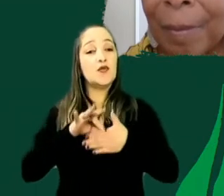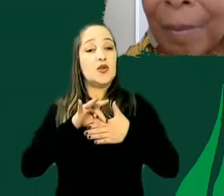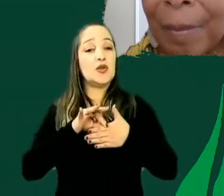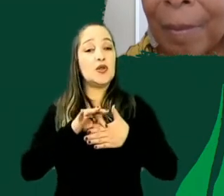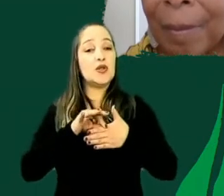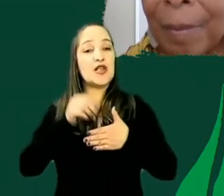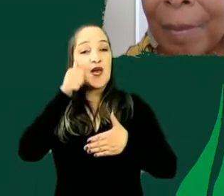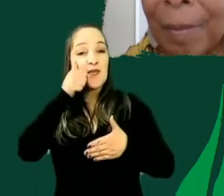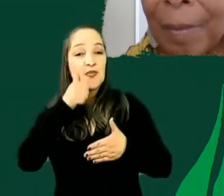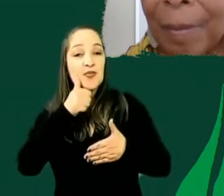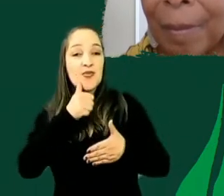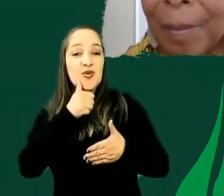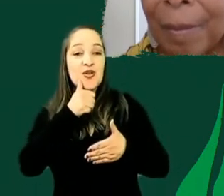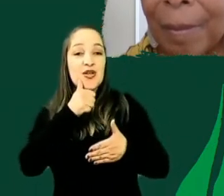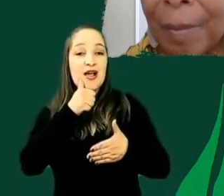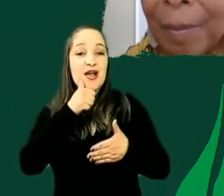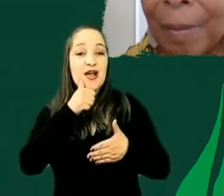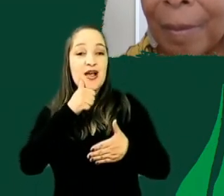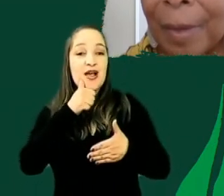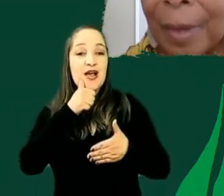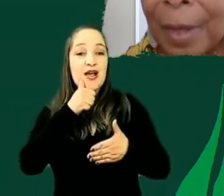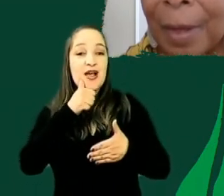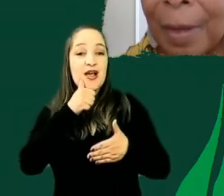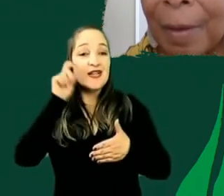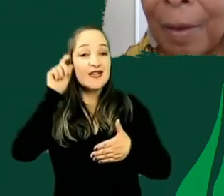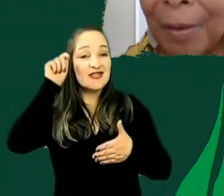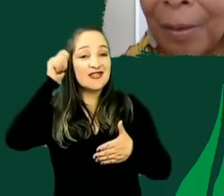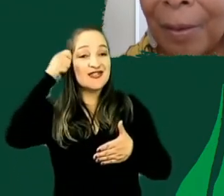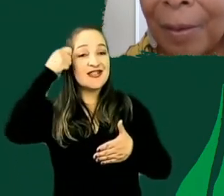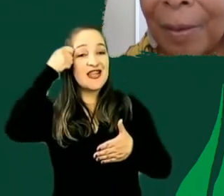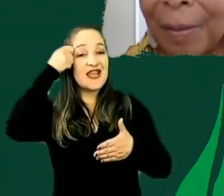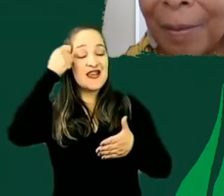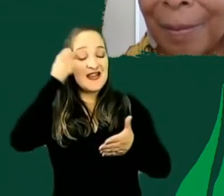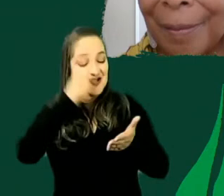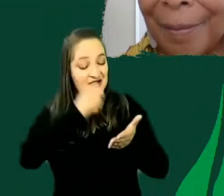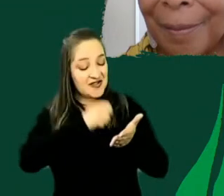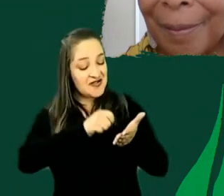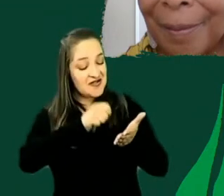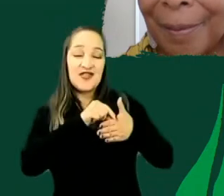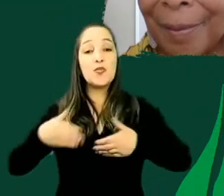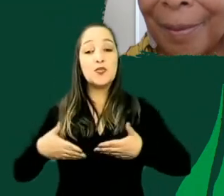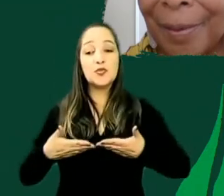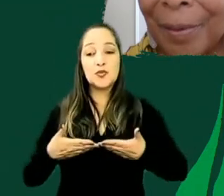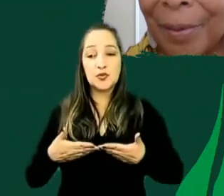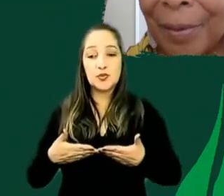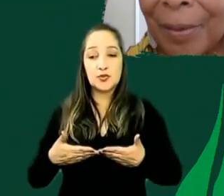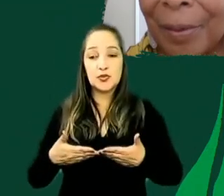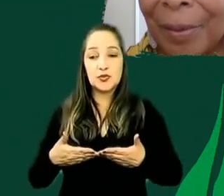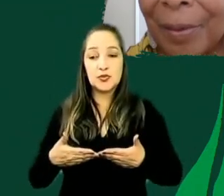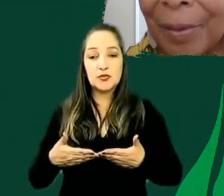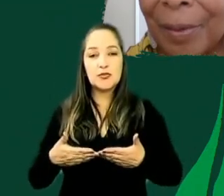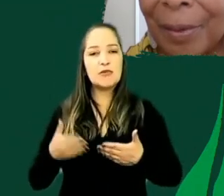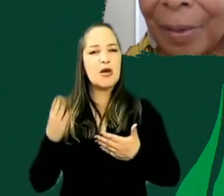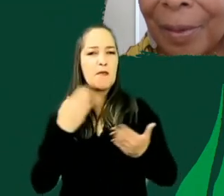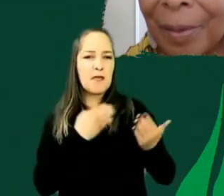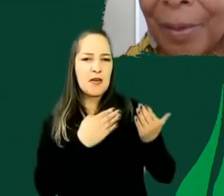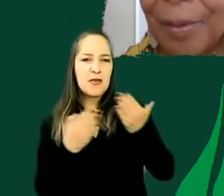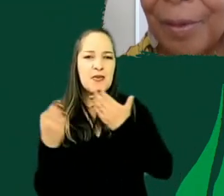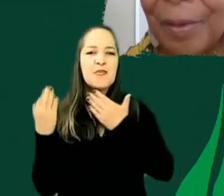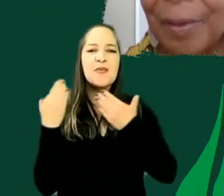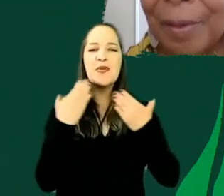of Black writers. I think that we, and this possibility of